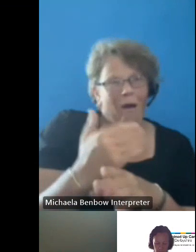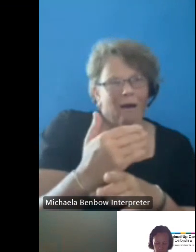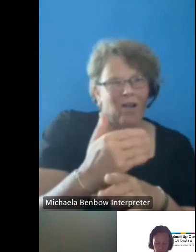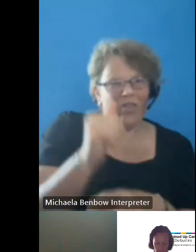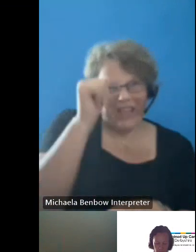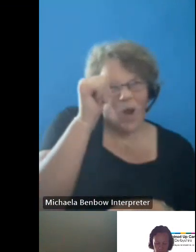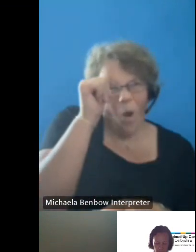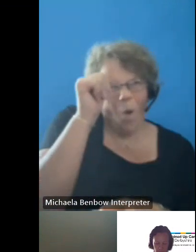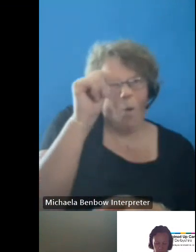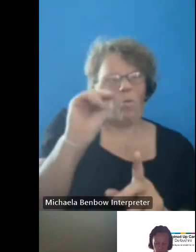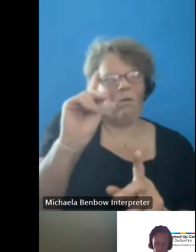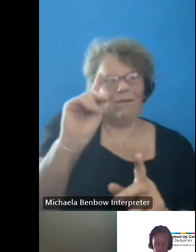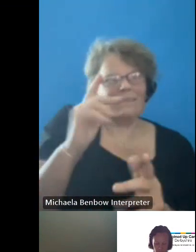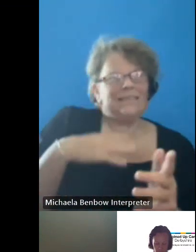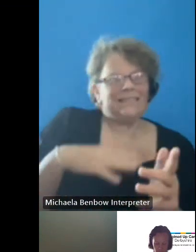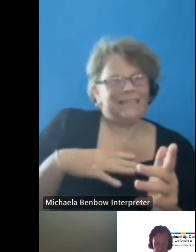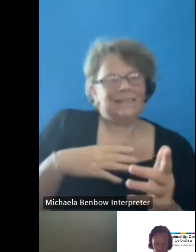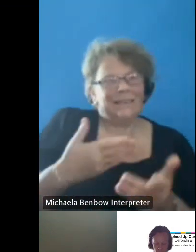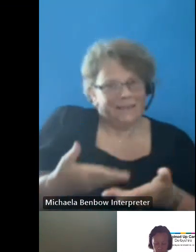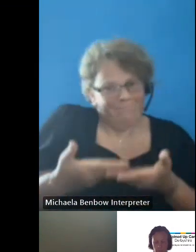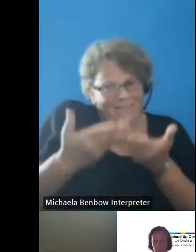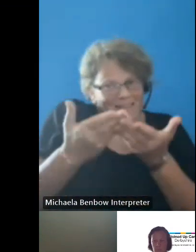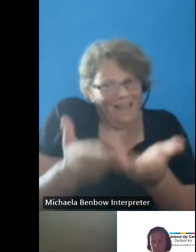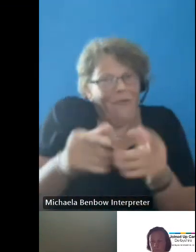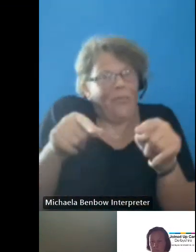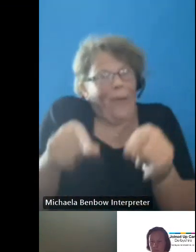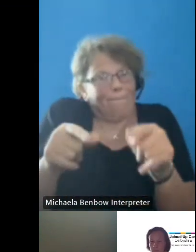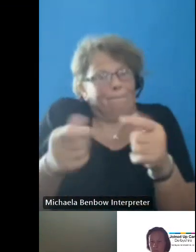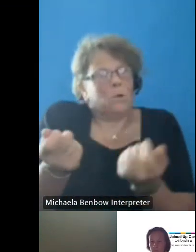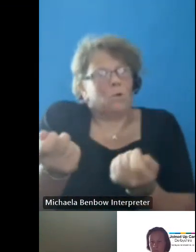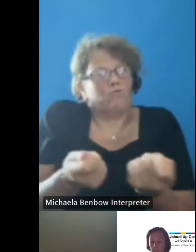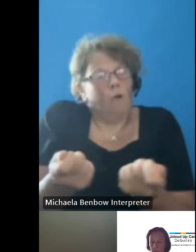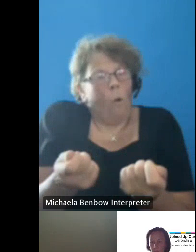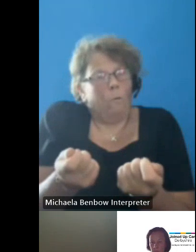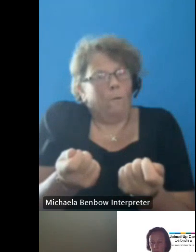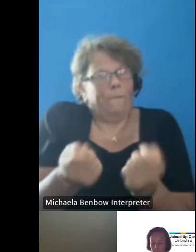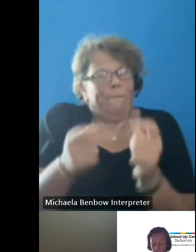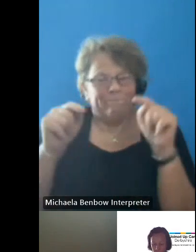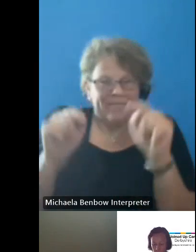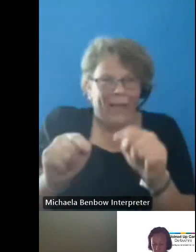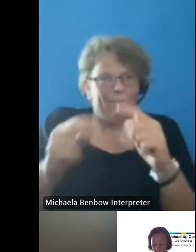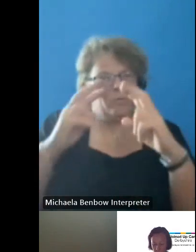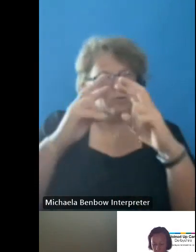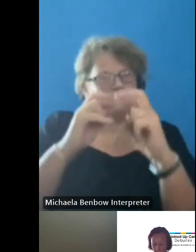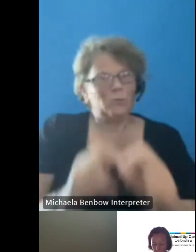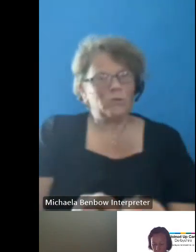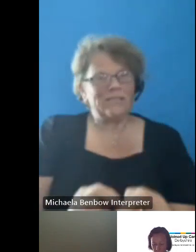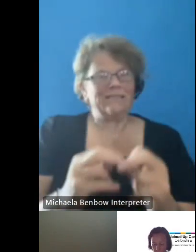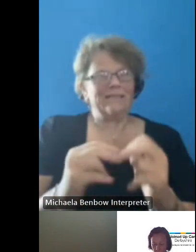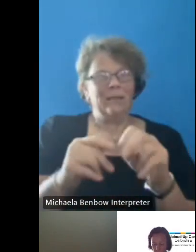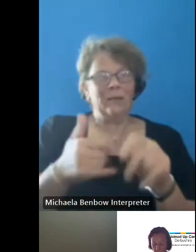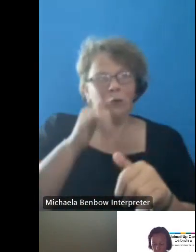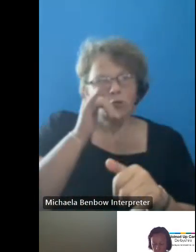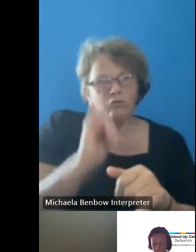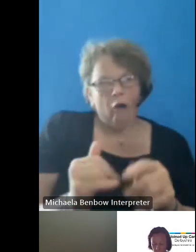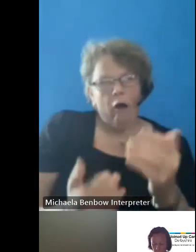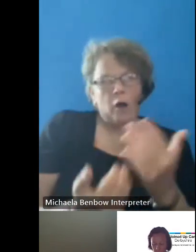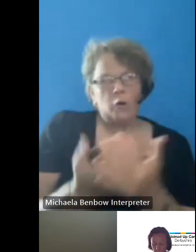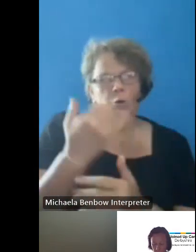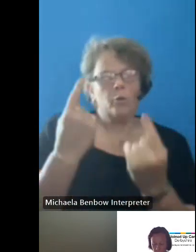people the control, the resources, the assets to try new things, to